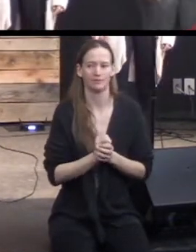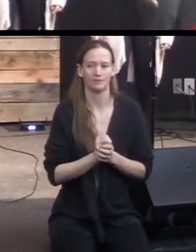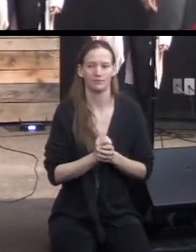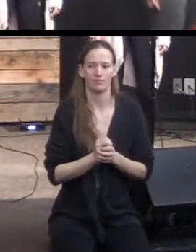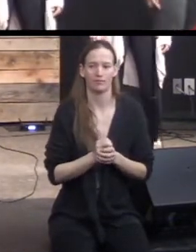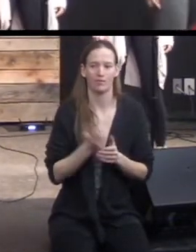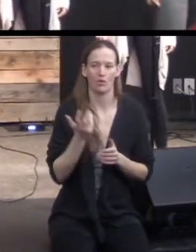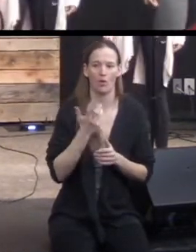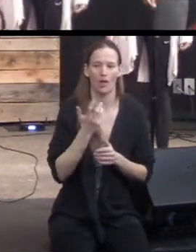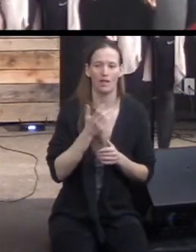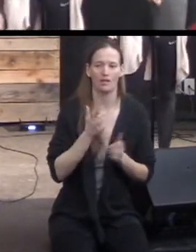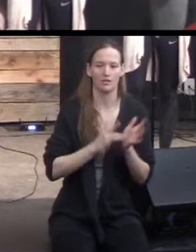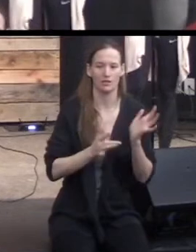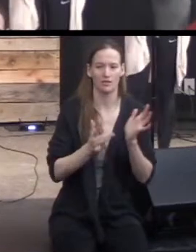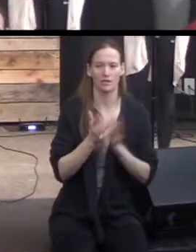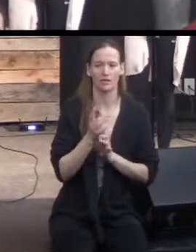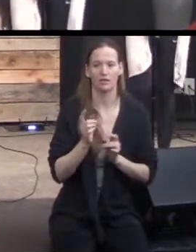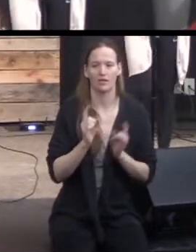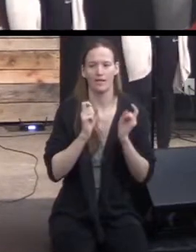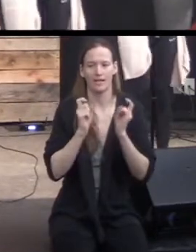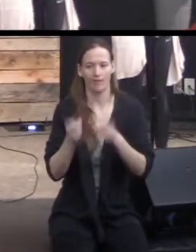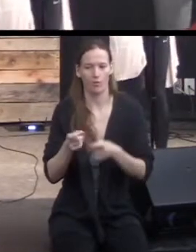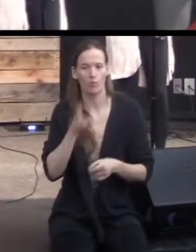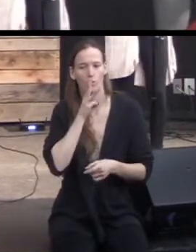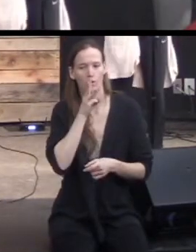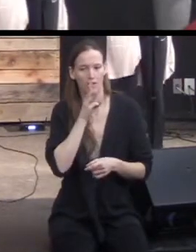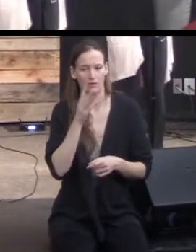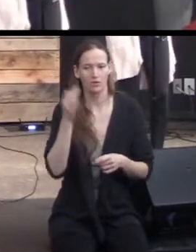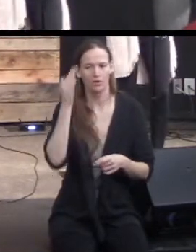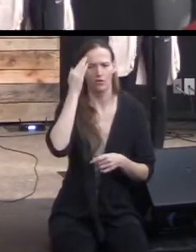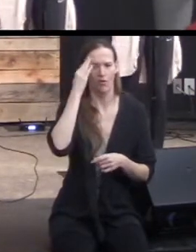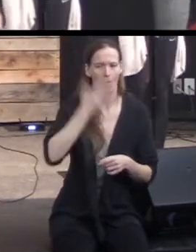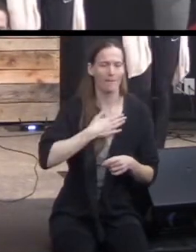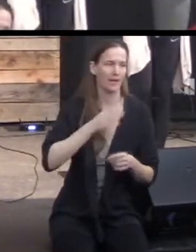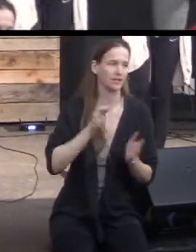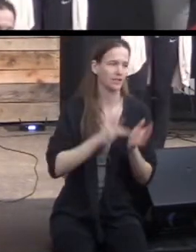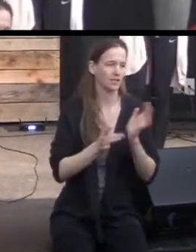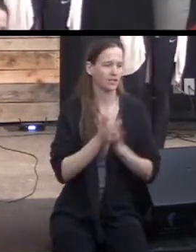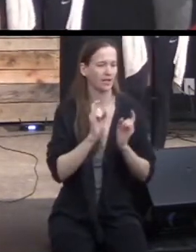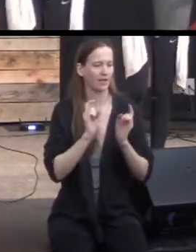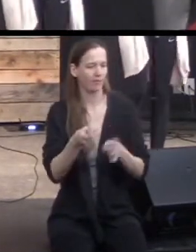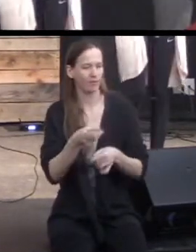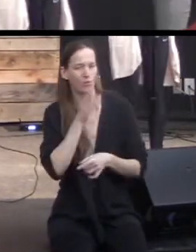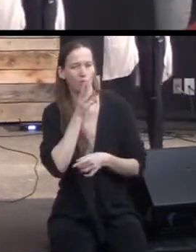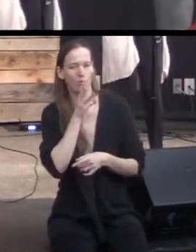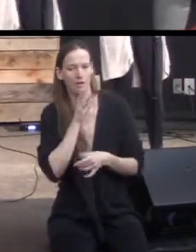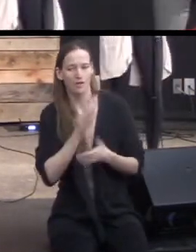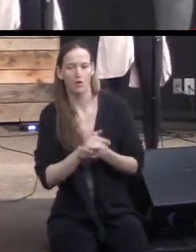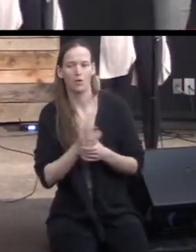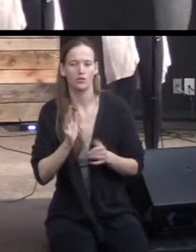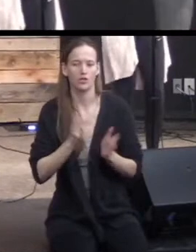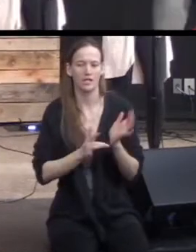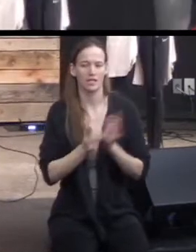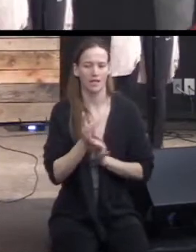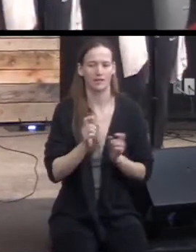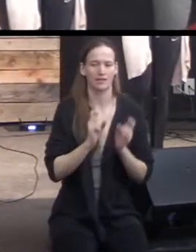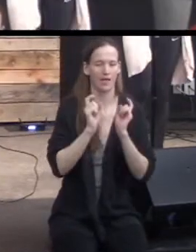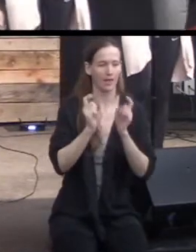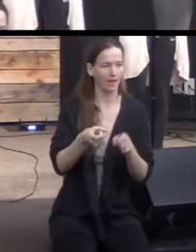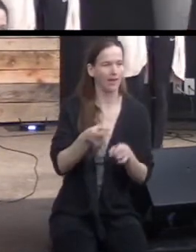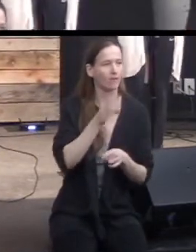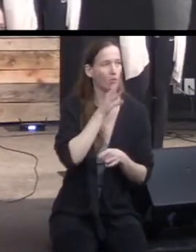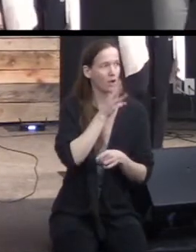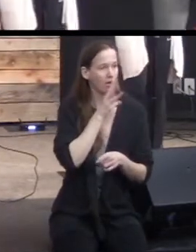Well, Jesus, He gave her water. He gave her water. Oh, my Jesus. He gave her water. Gave her water. He gave her water. Oh, Jesus.